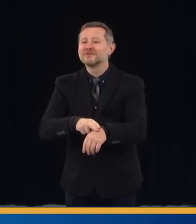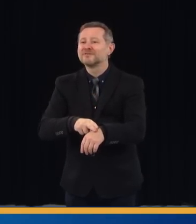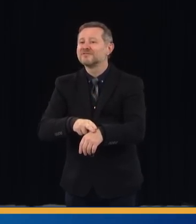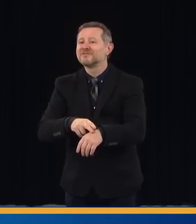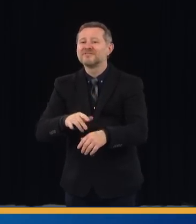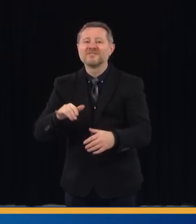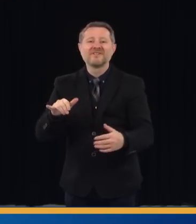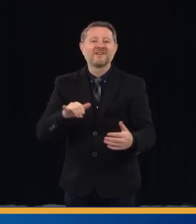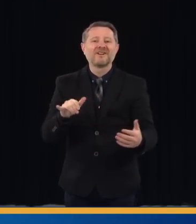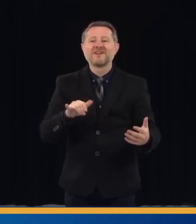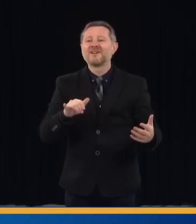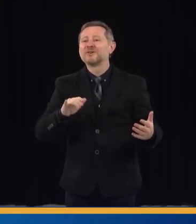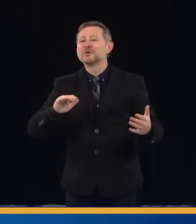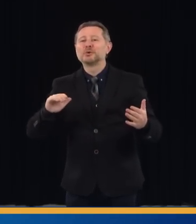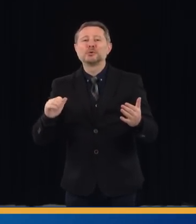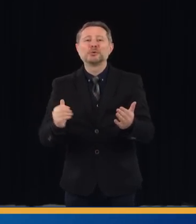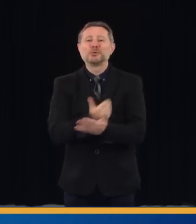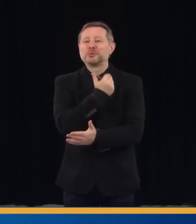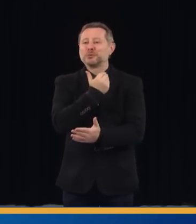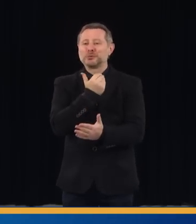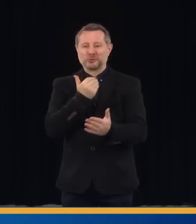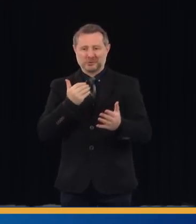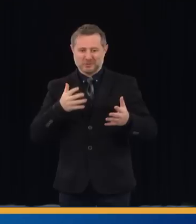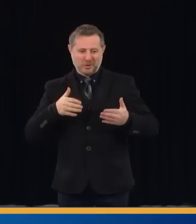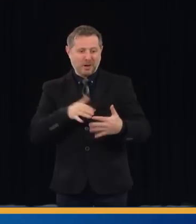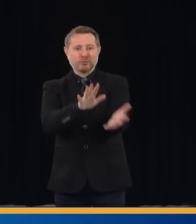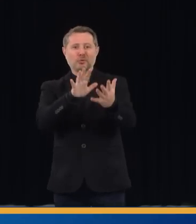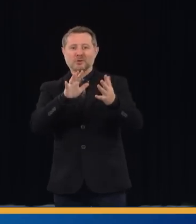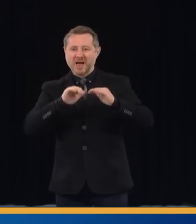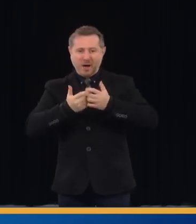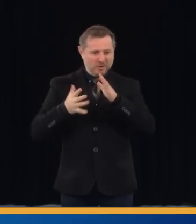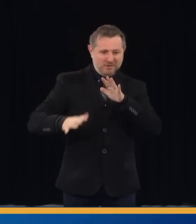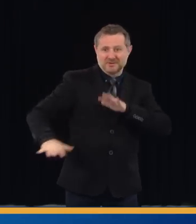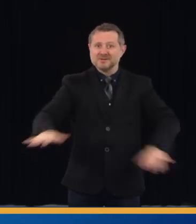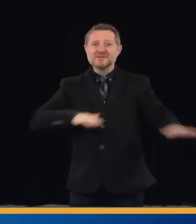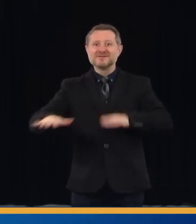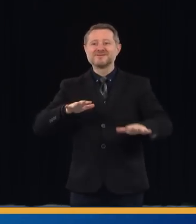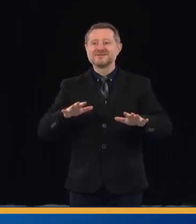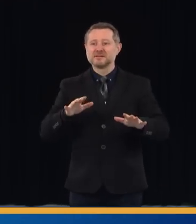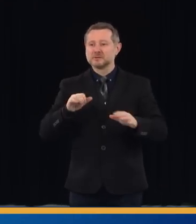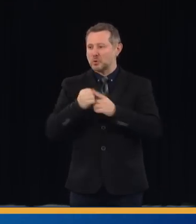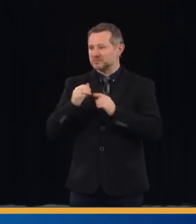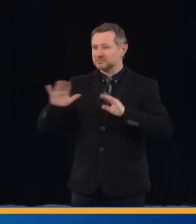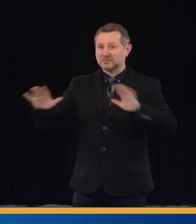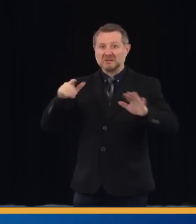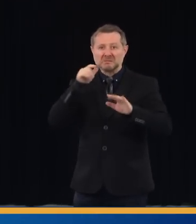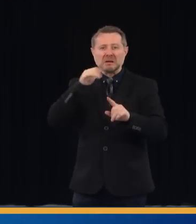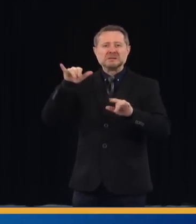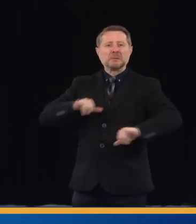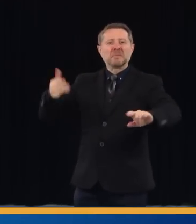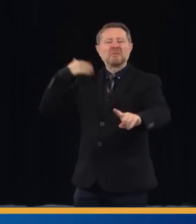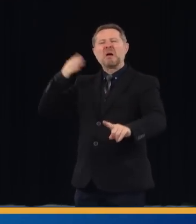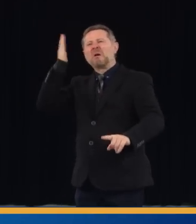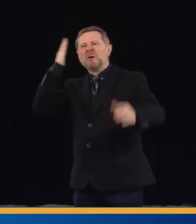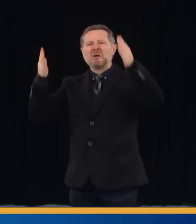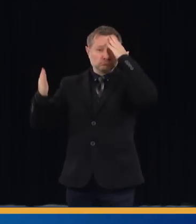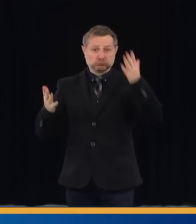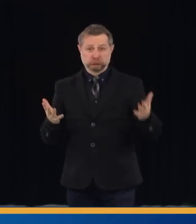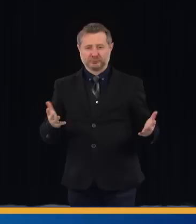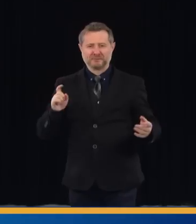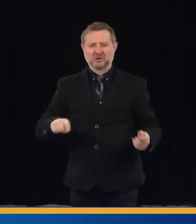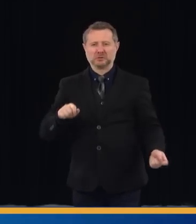of society right now. So we will be at a different place. Our challenge is to make sure